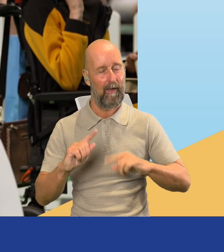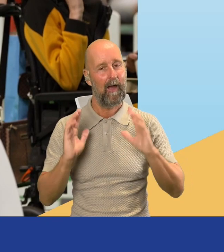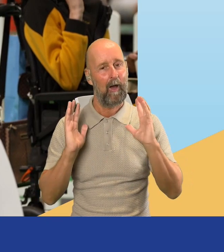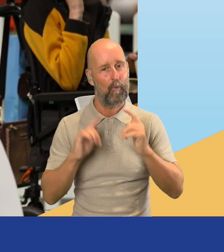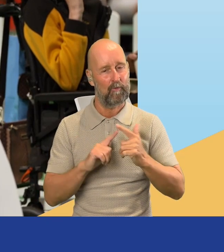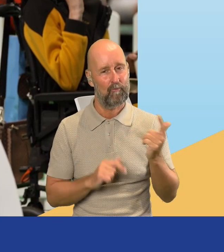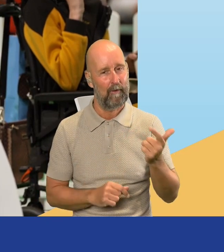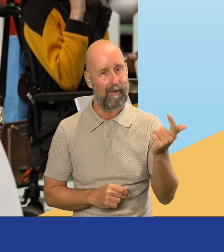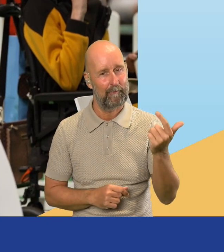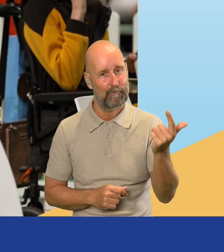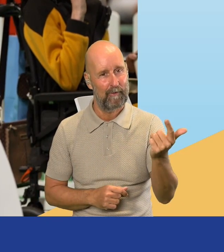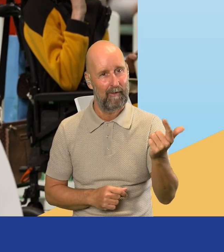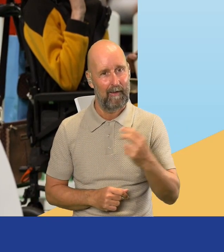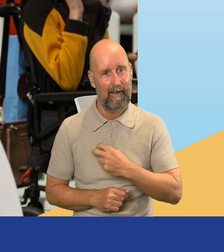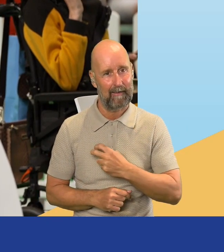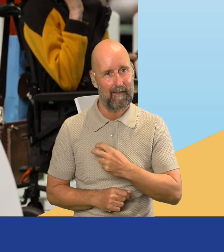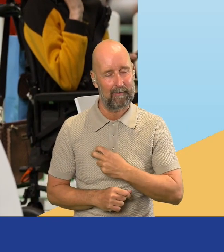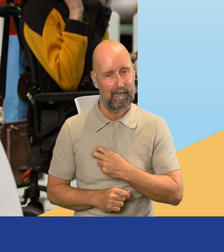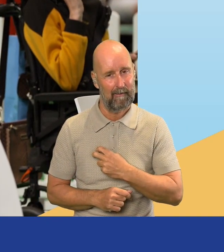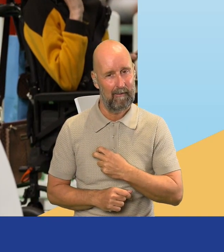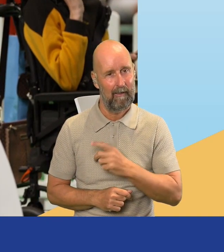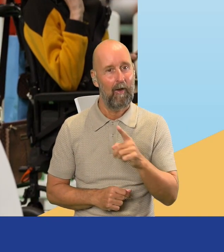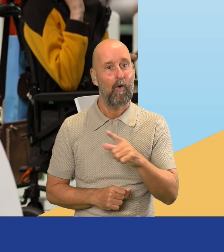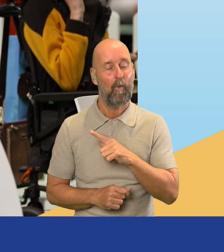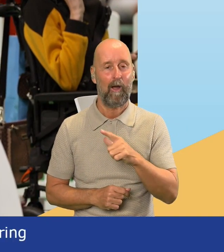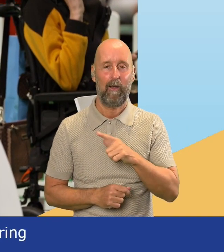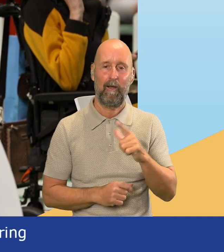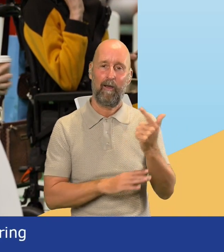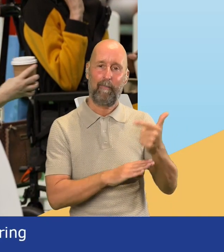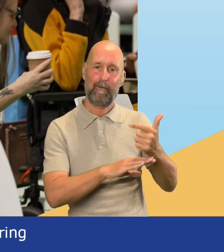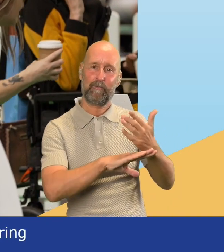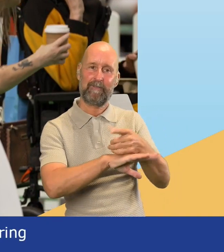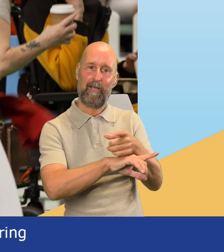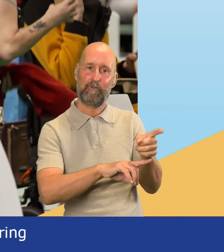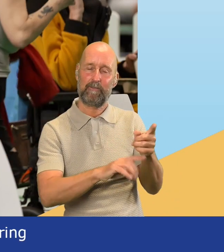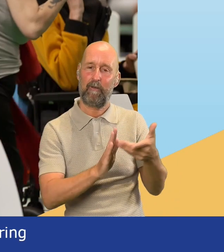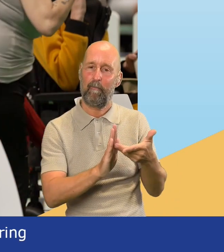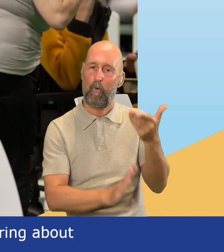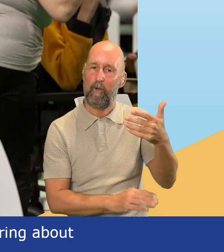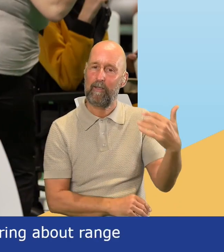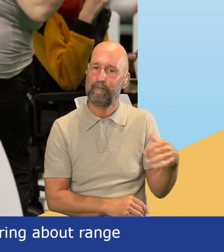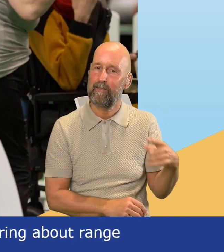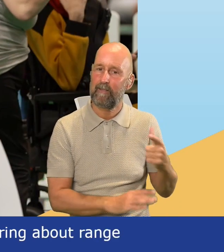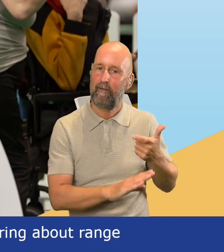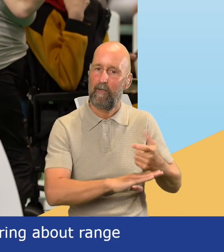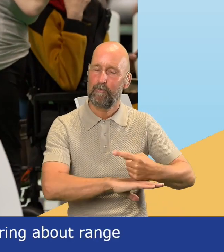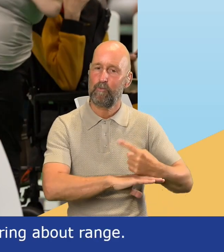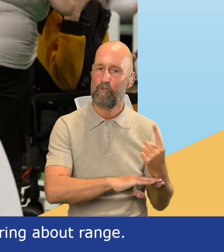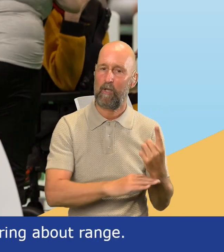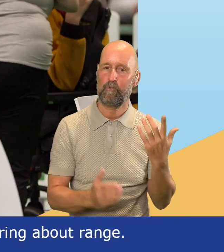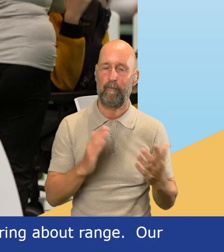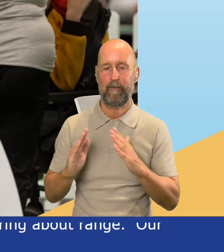range, anxiety. Are service stations that much more expensive than normal